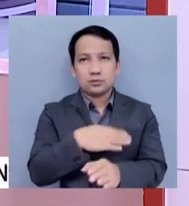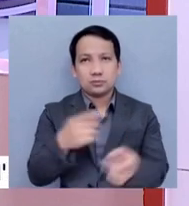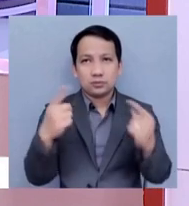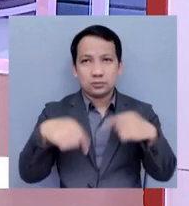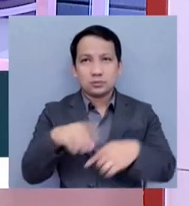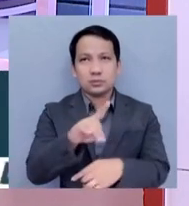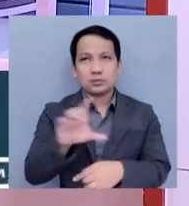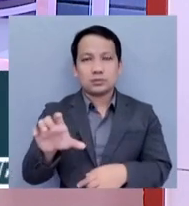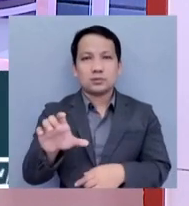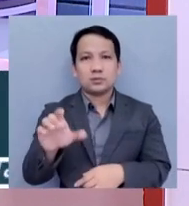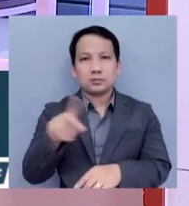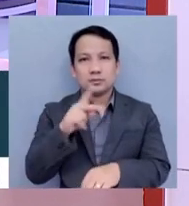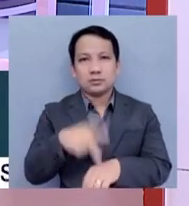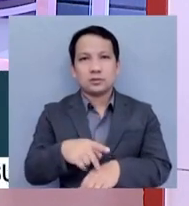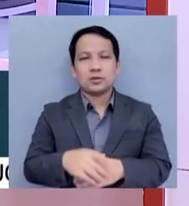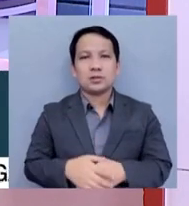Philippines.